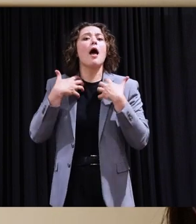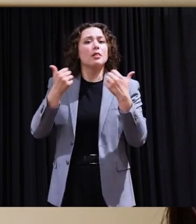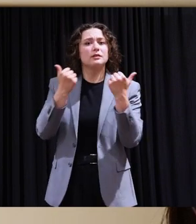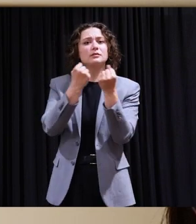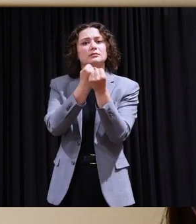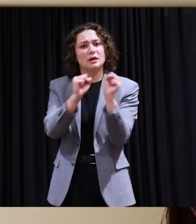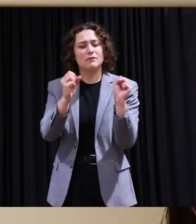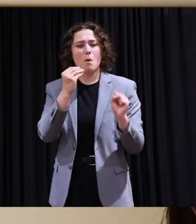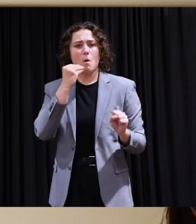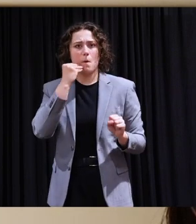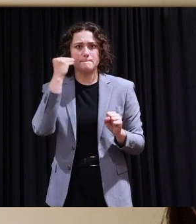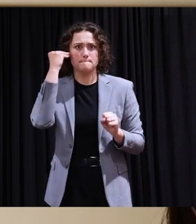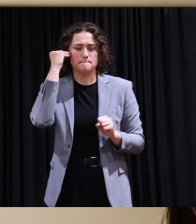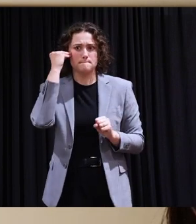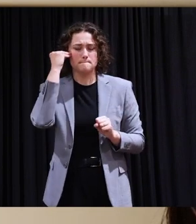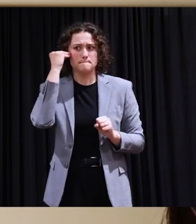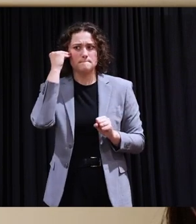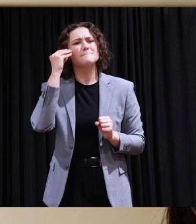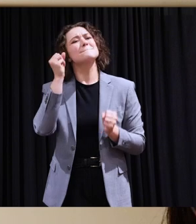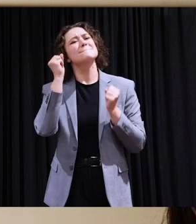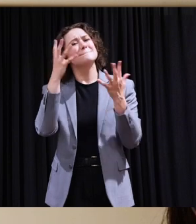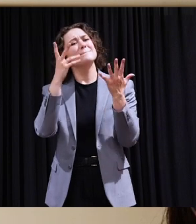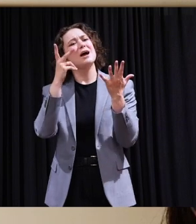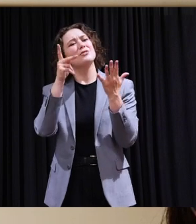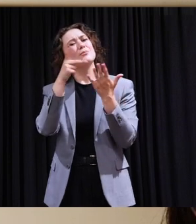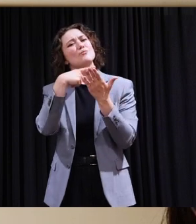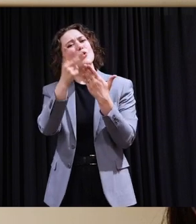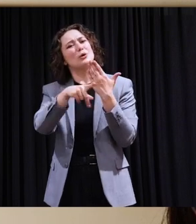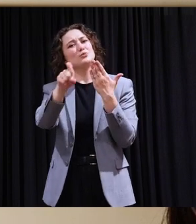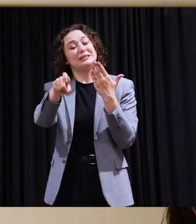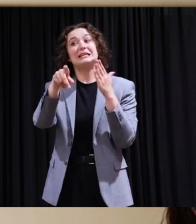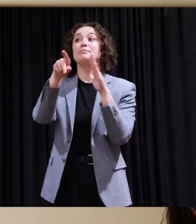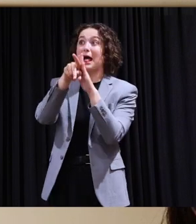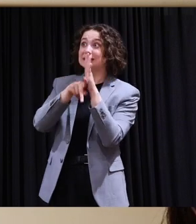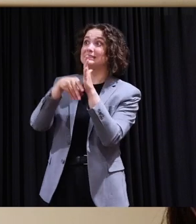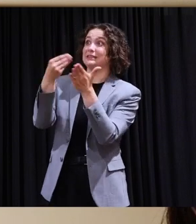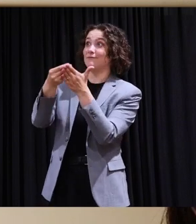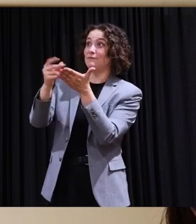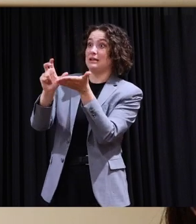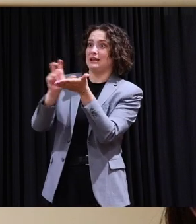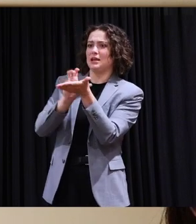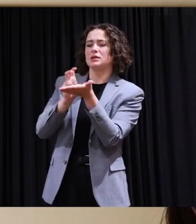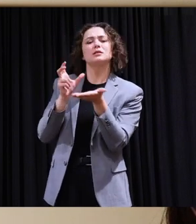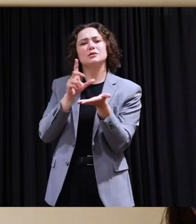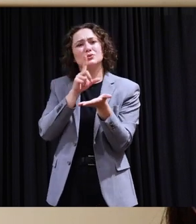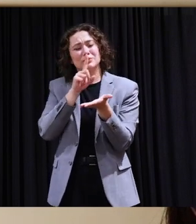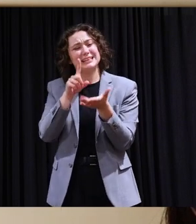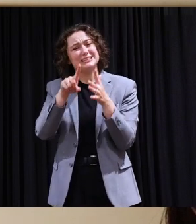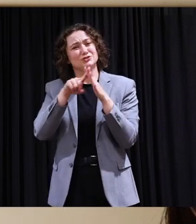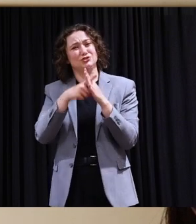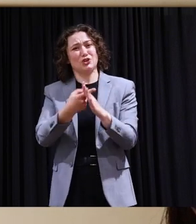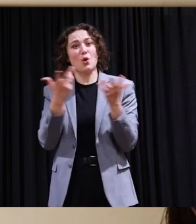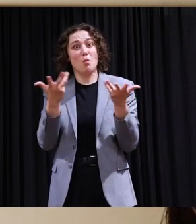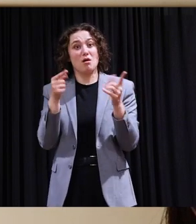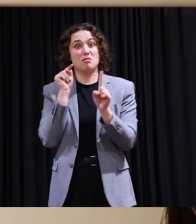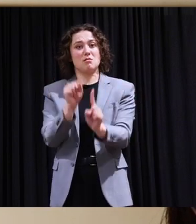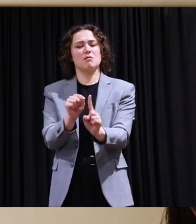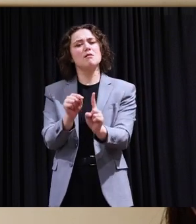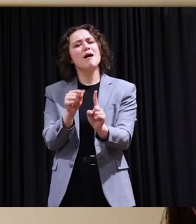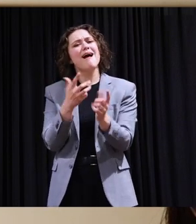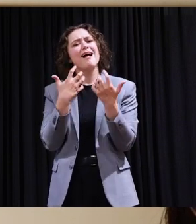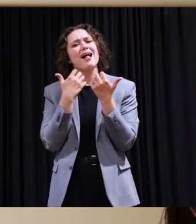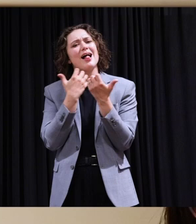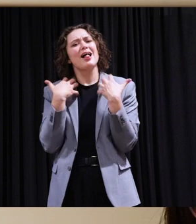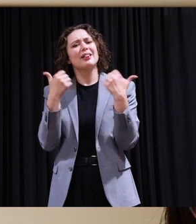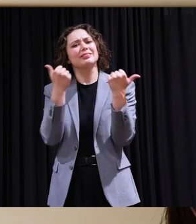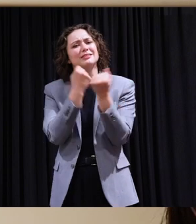programs that we need policies and funding for, we need to start there with a health and safe home. You can't do